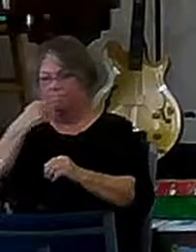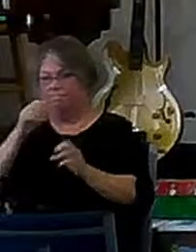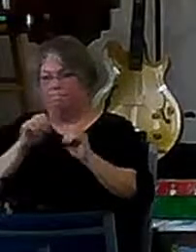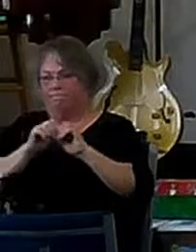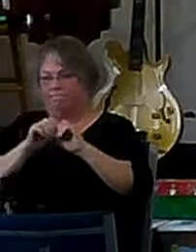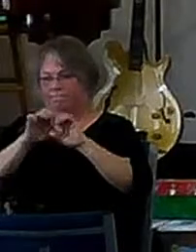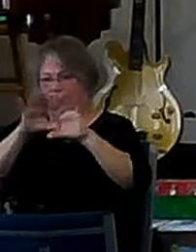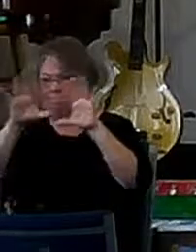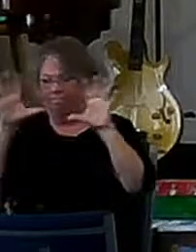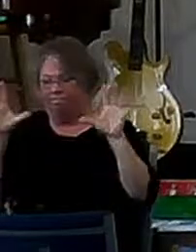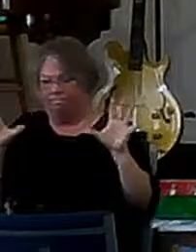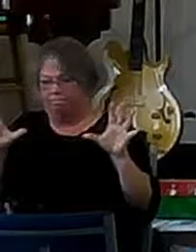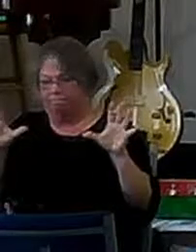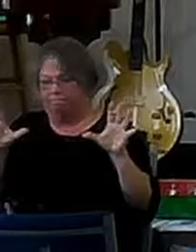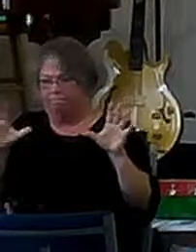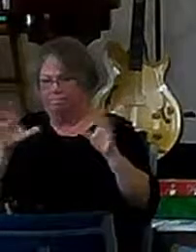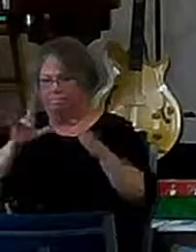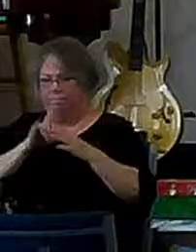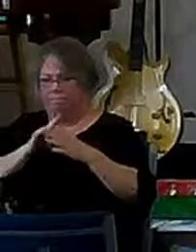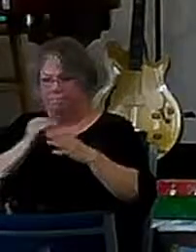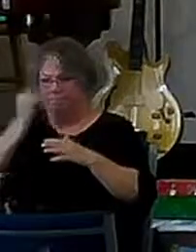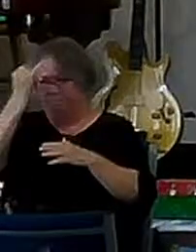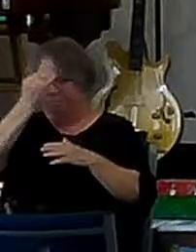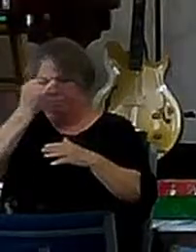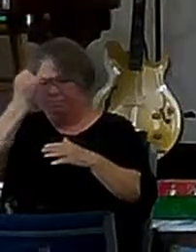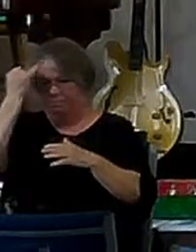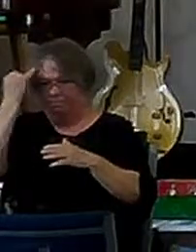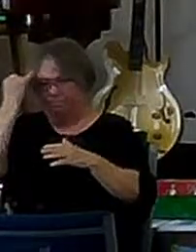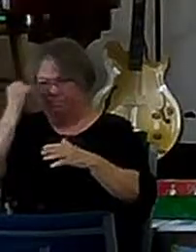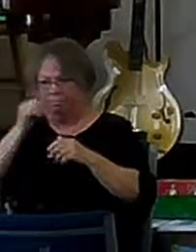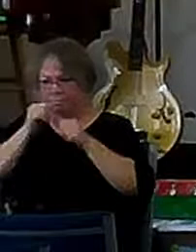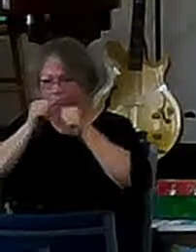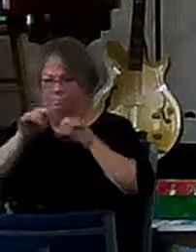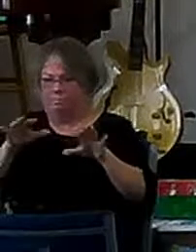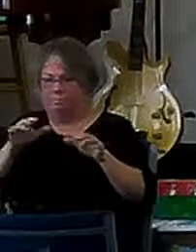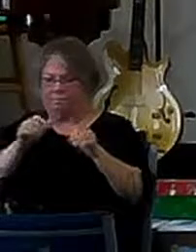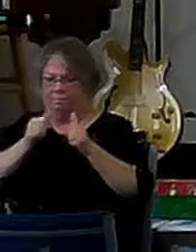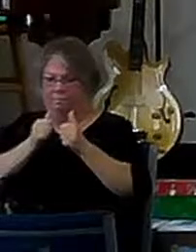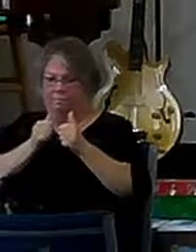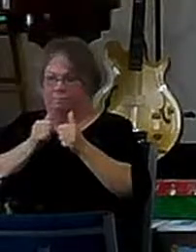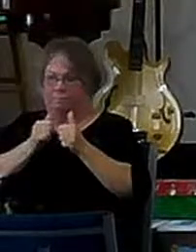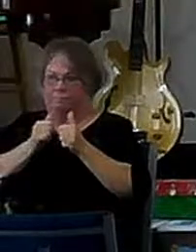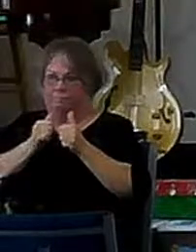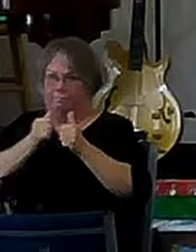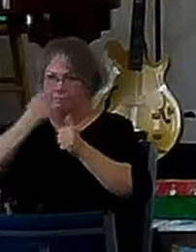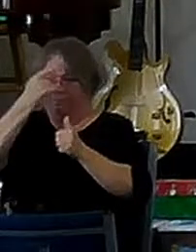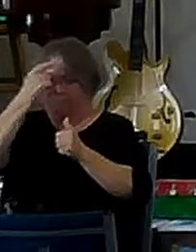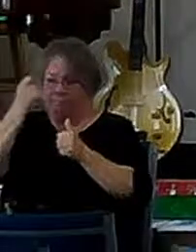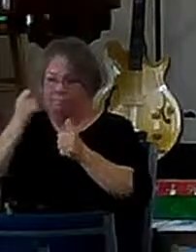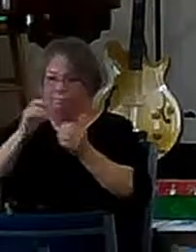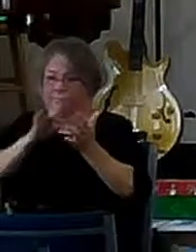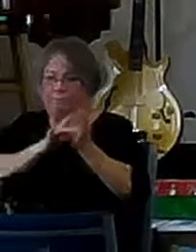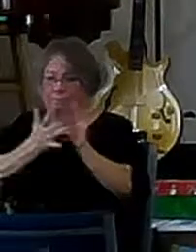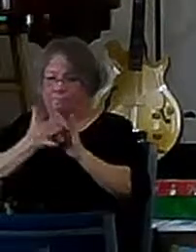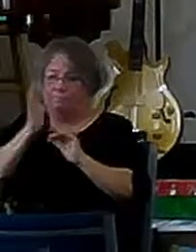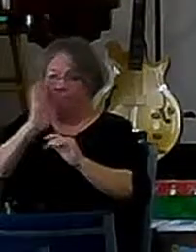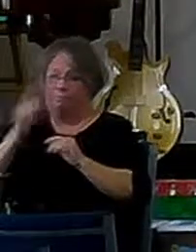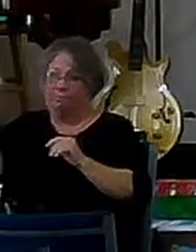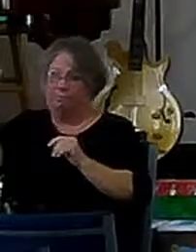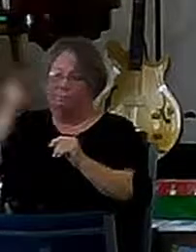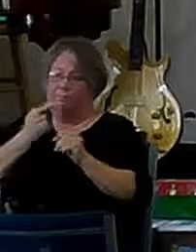To them belong the patriarchs, and from their race, according to the flesh, is the Christ. Who is this